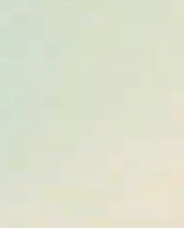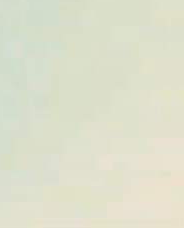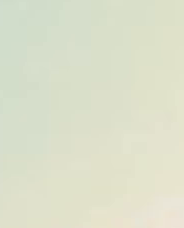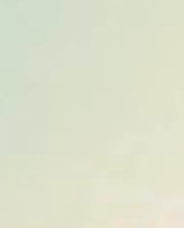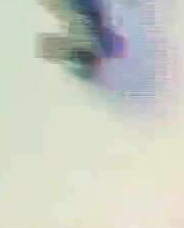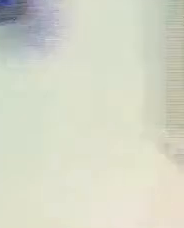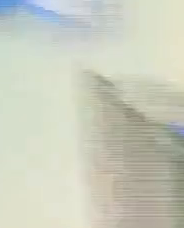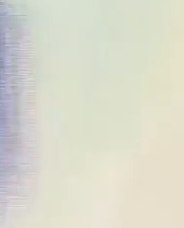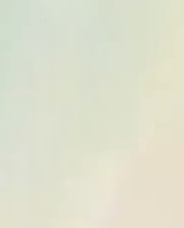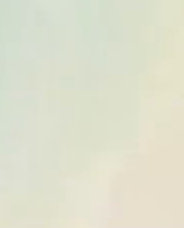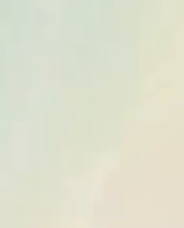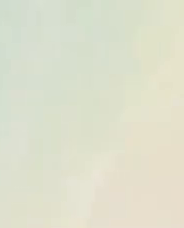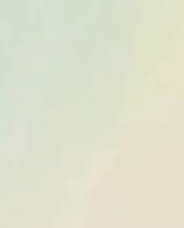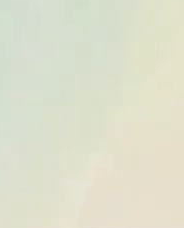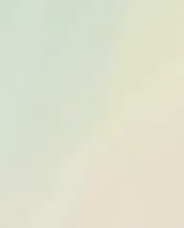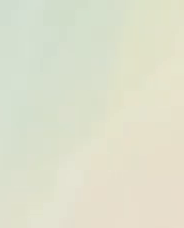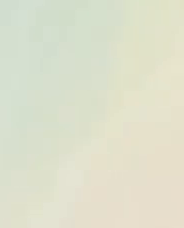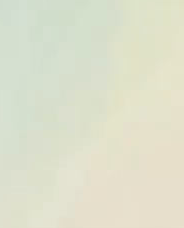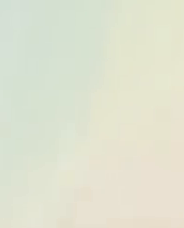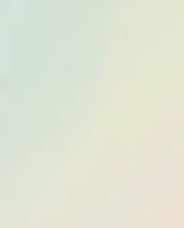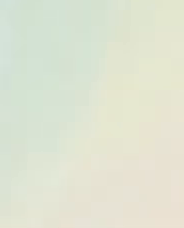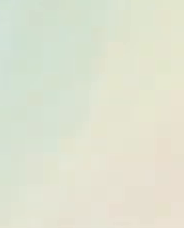thank you